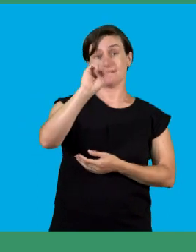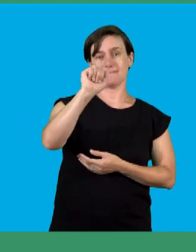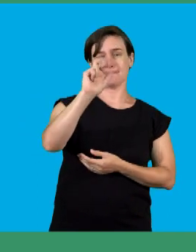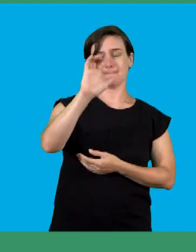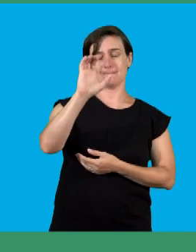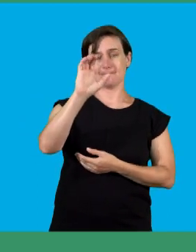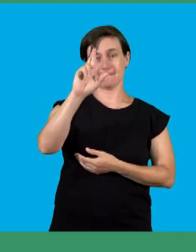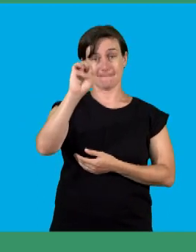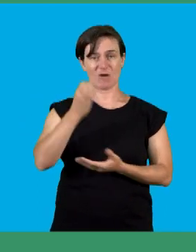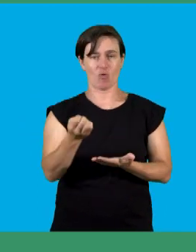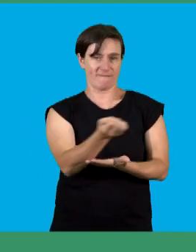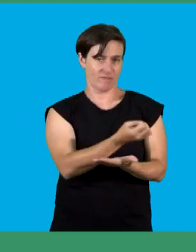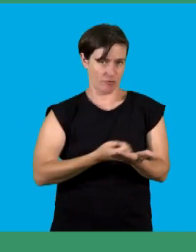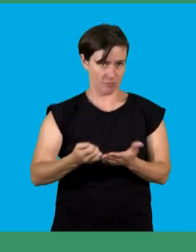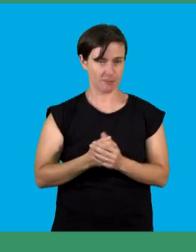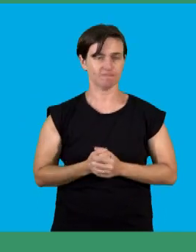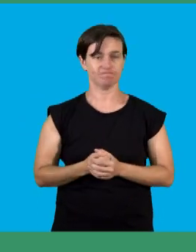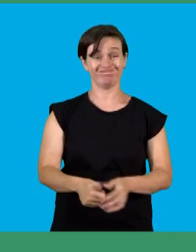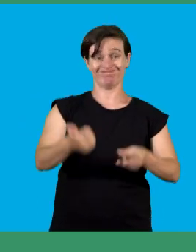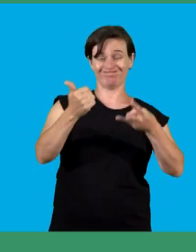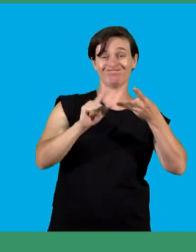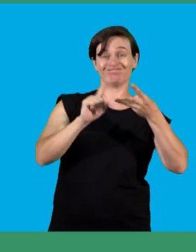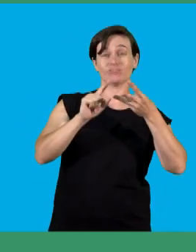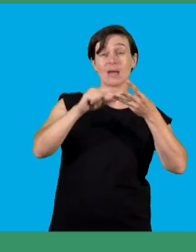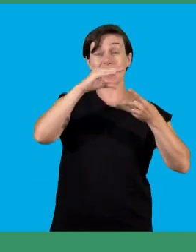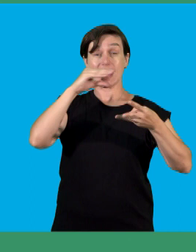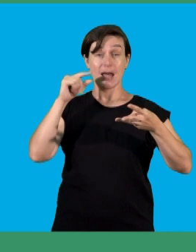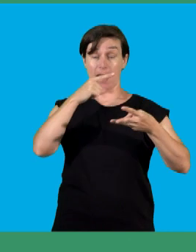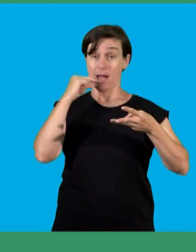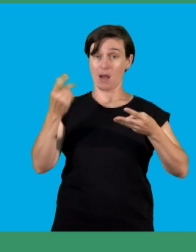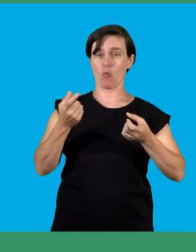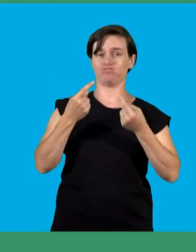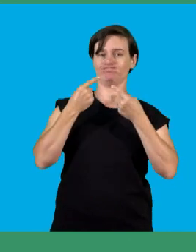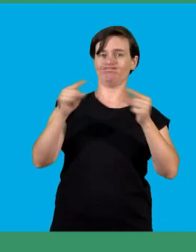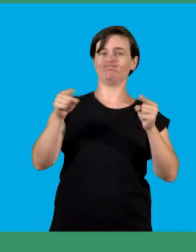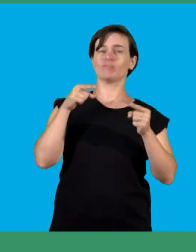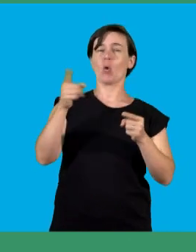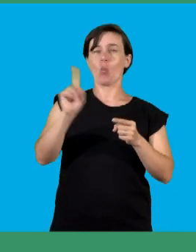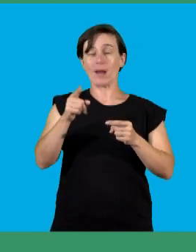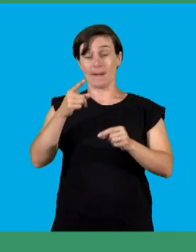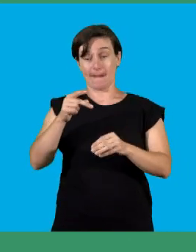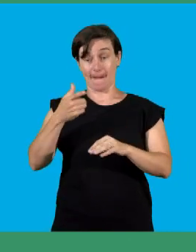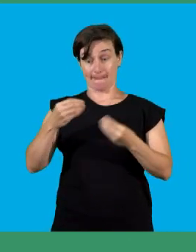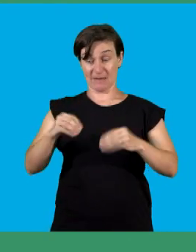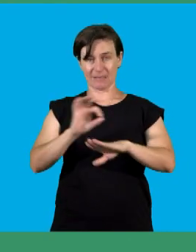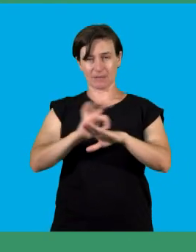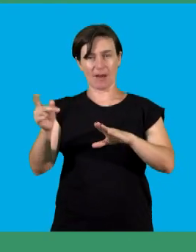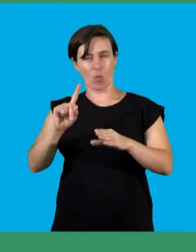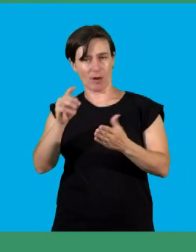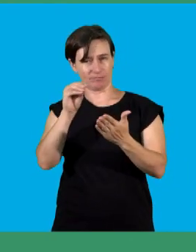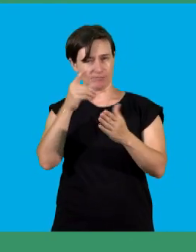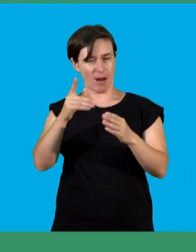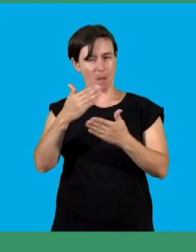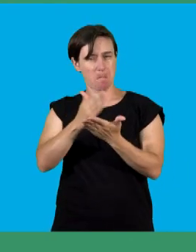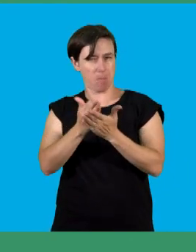macro environment. Name or state the components of a business plan. All right,